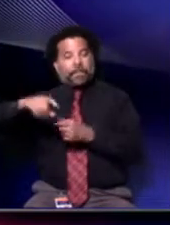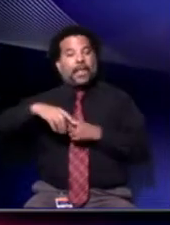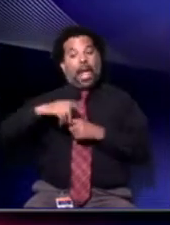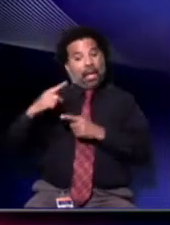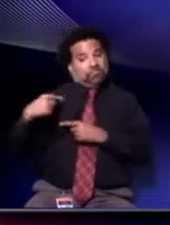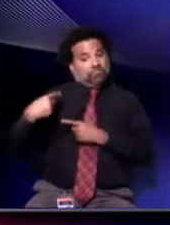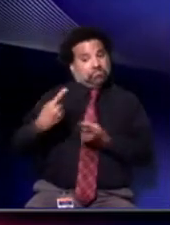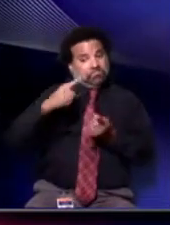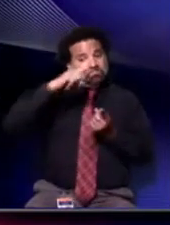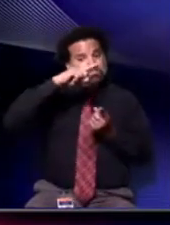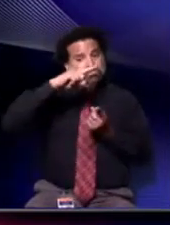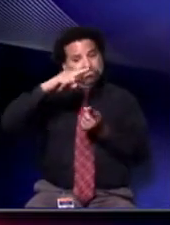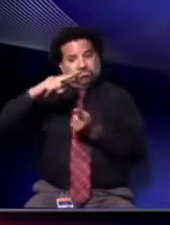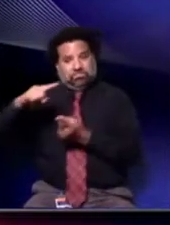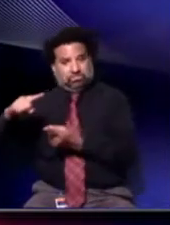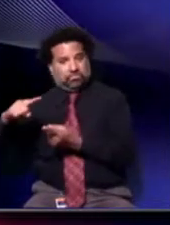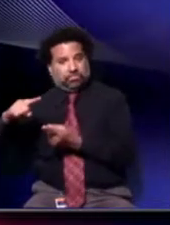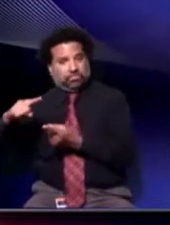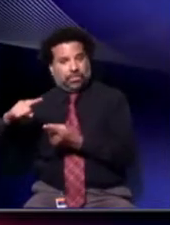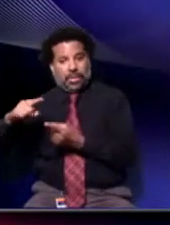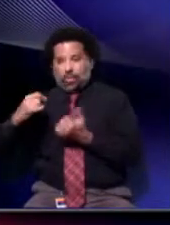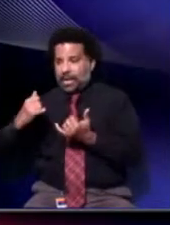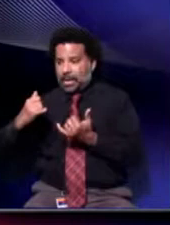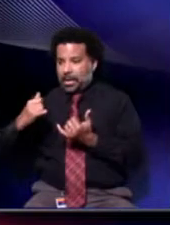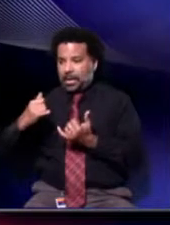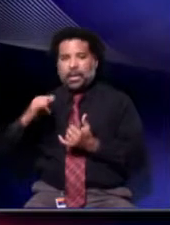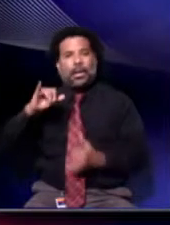down since day one. We're currently at